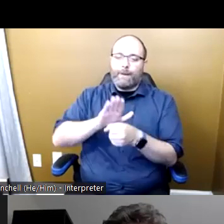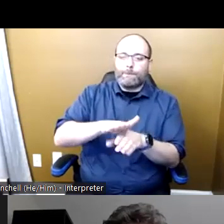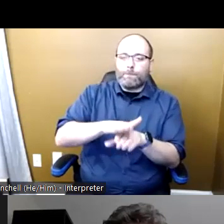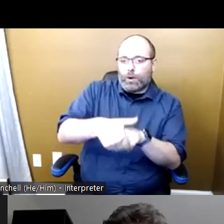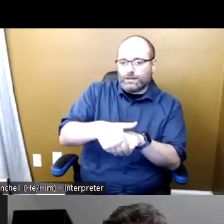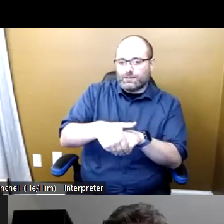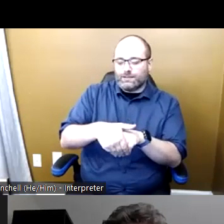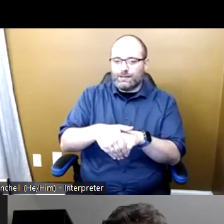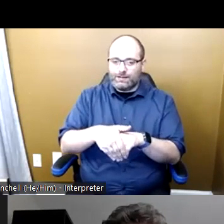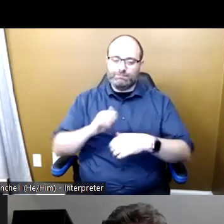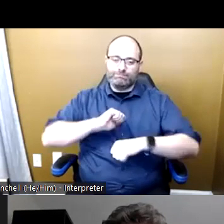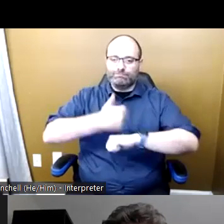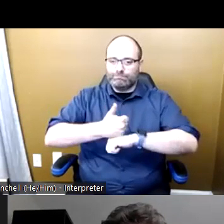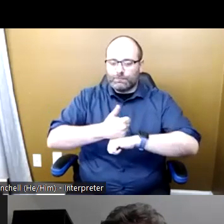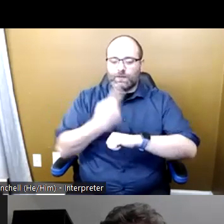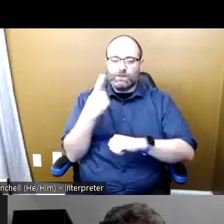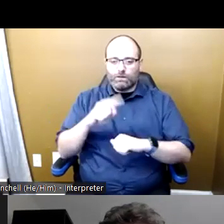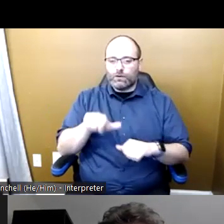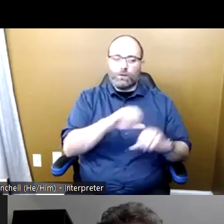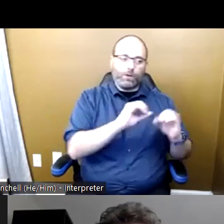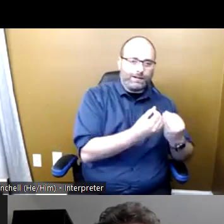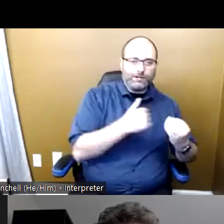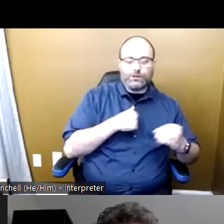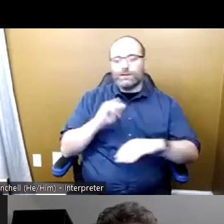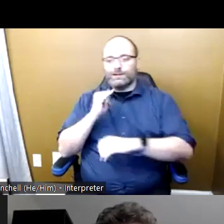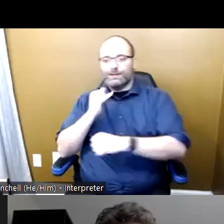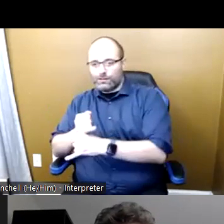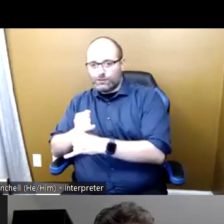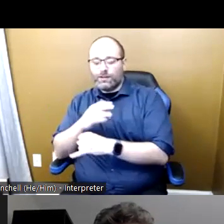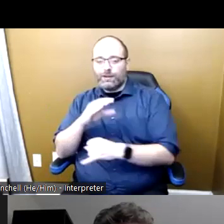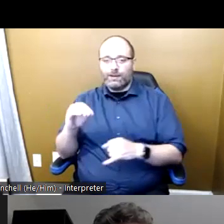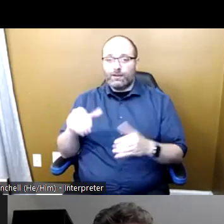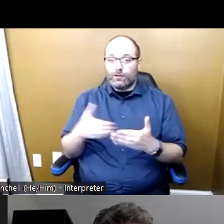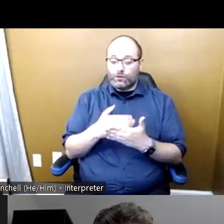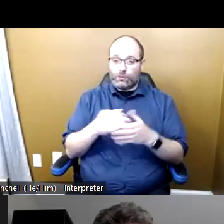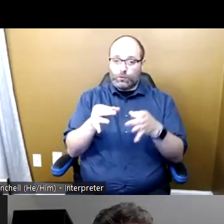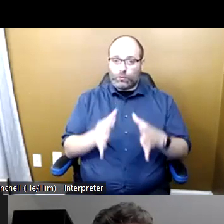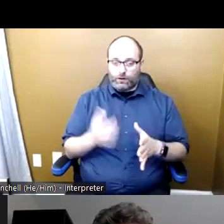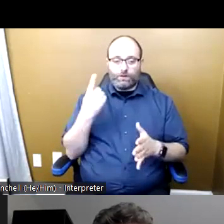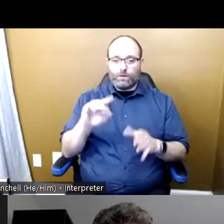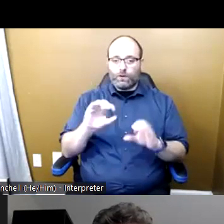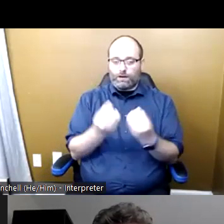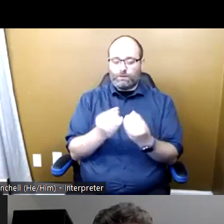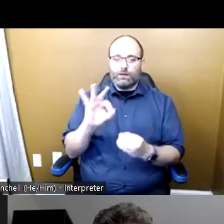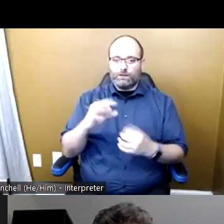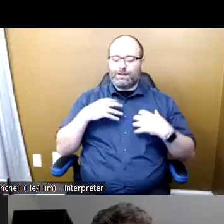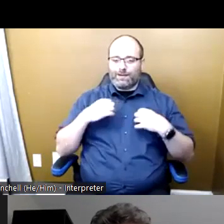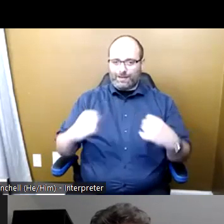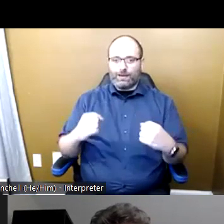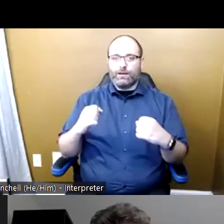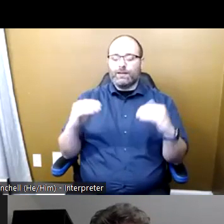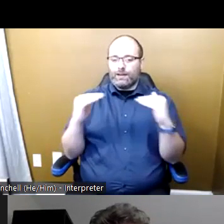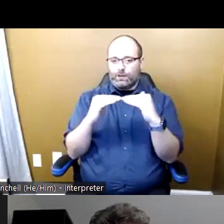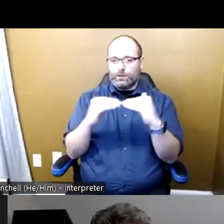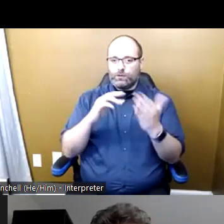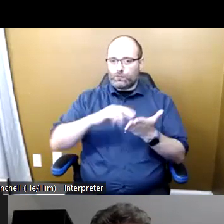providers, managers, and institutions. He's also the program coordinator for the newly formed Office of Health Equity Research